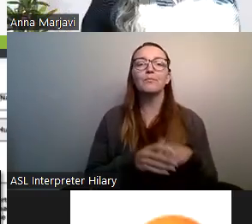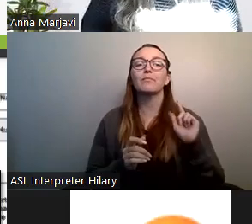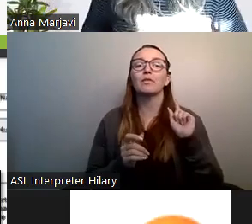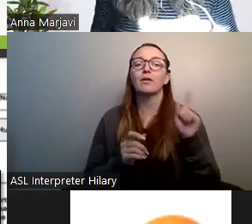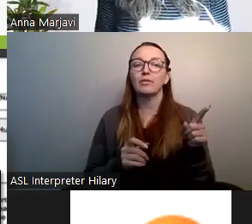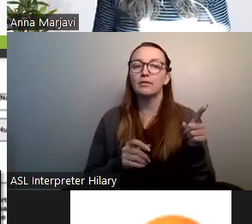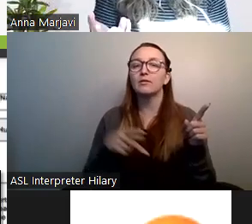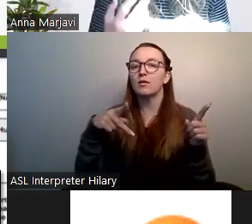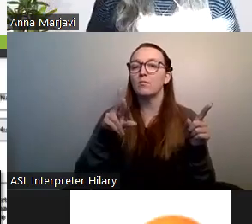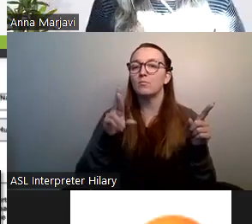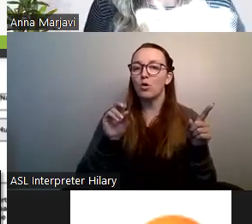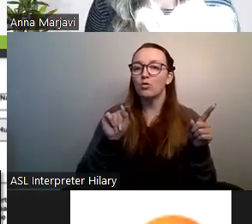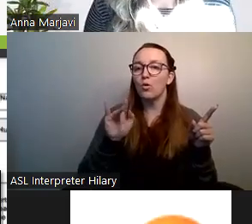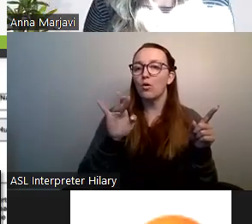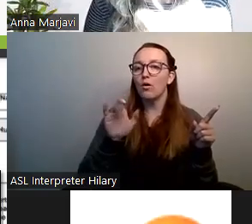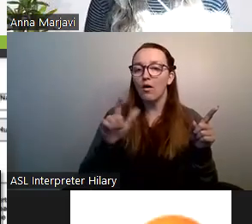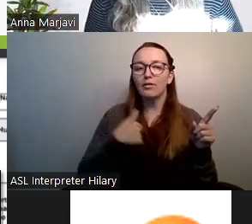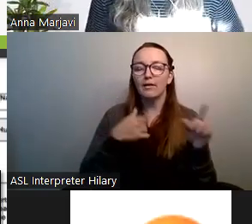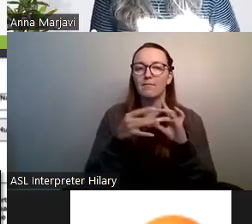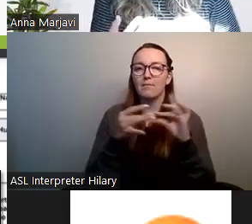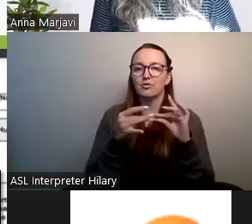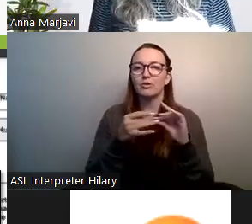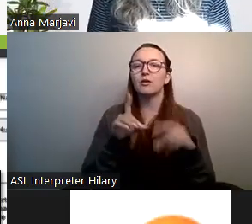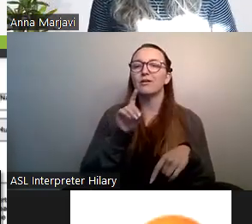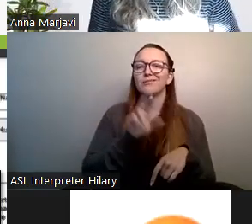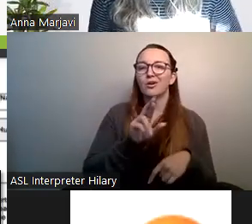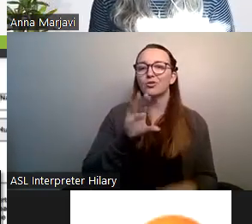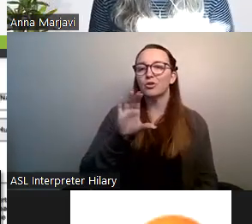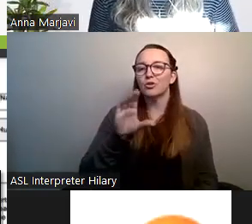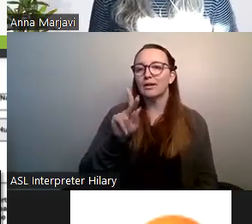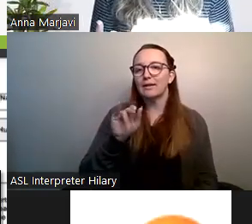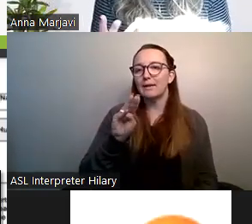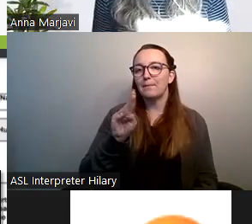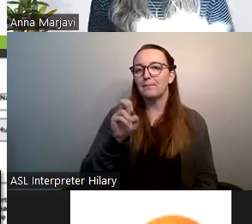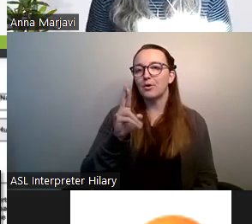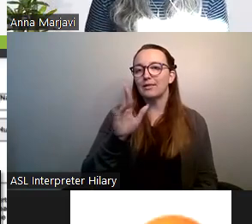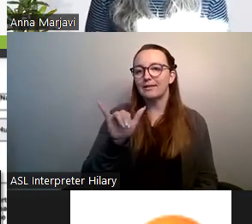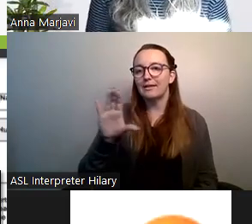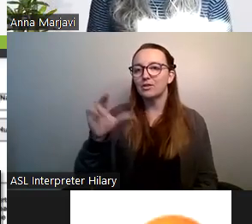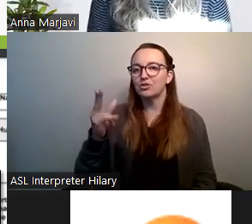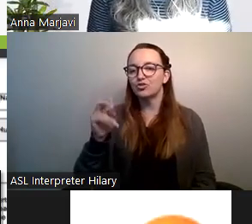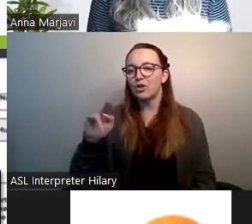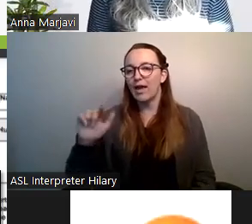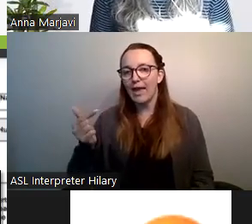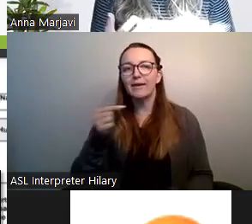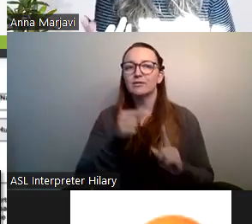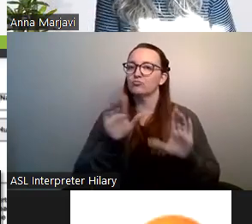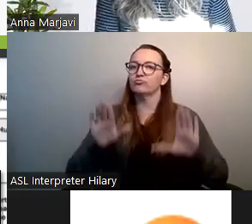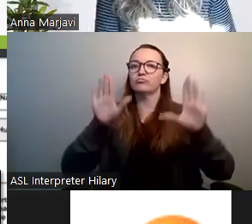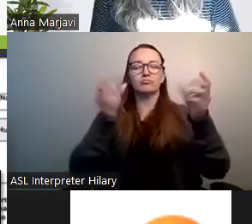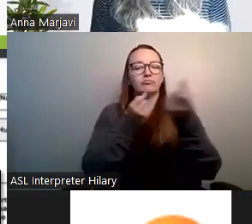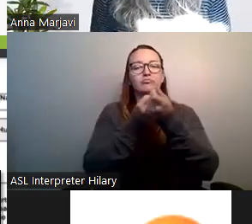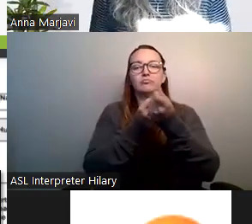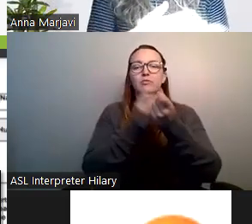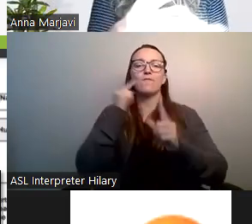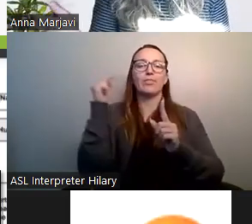protocol that I mentioned. Dr. Kimberly Chang, who's also faculty to our NTAP, was instrumental in making this happen. We